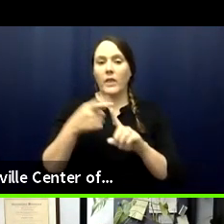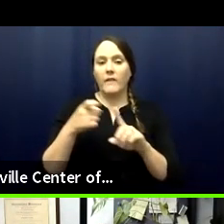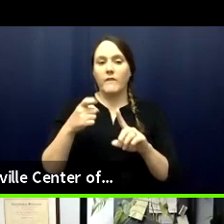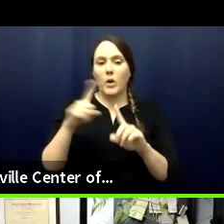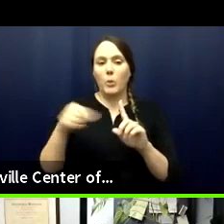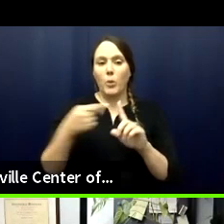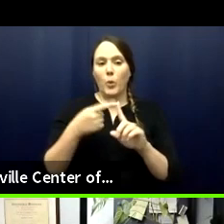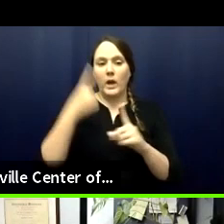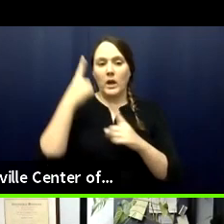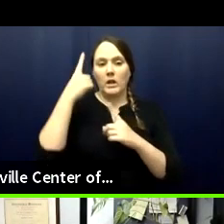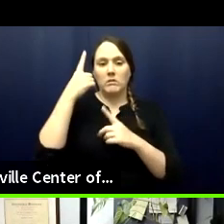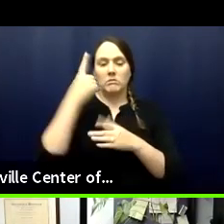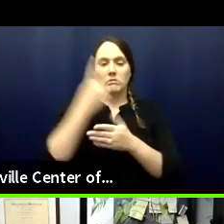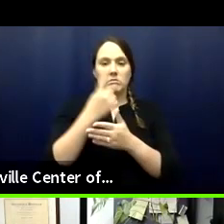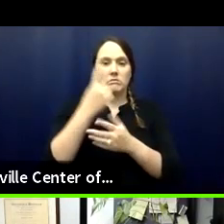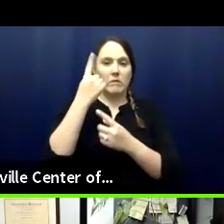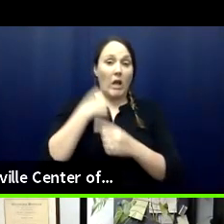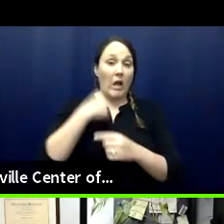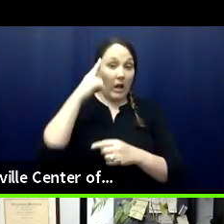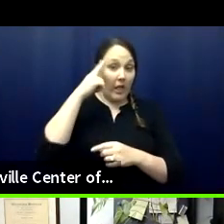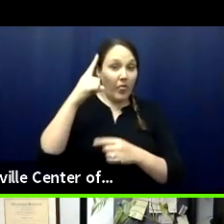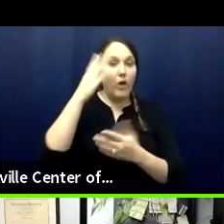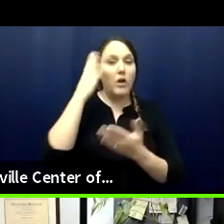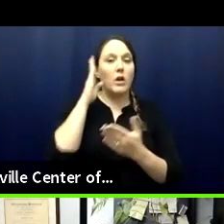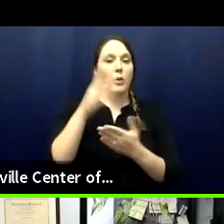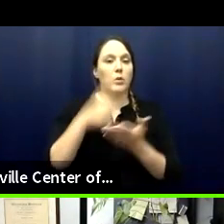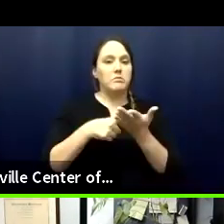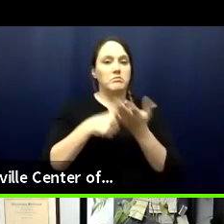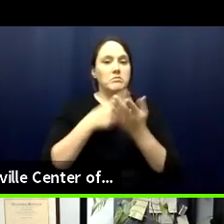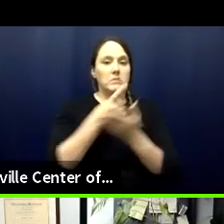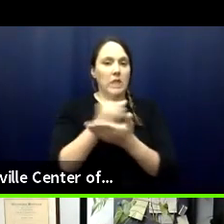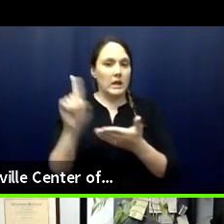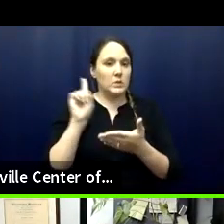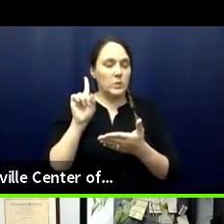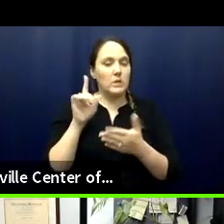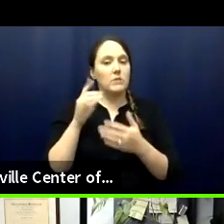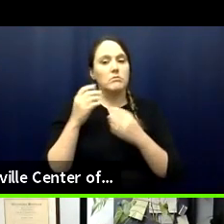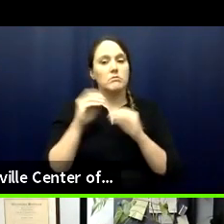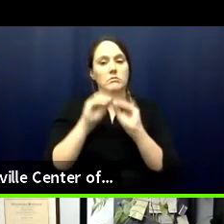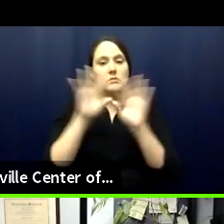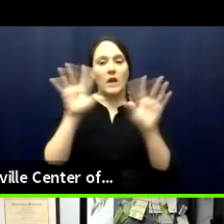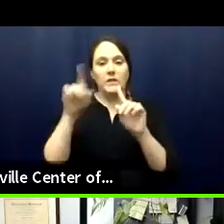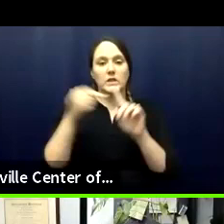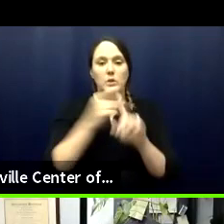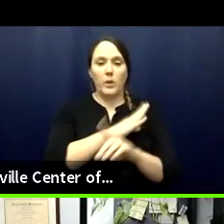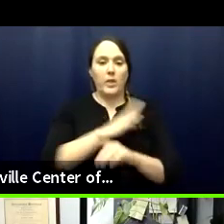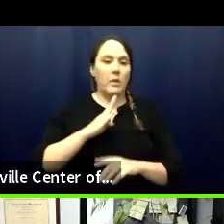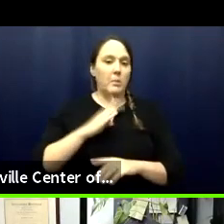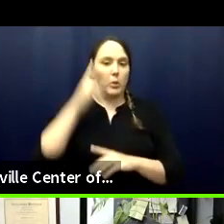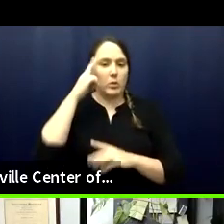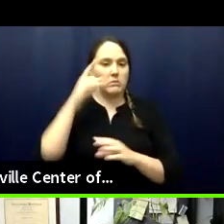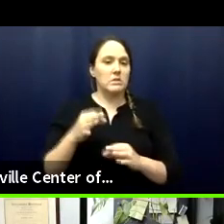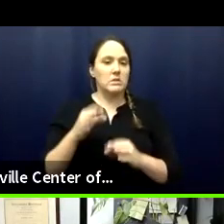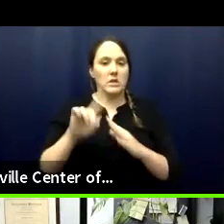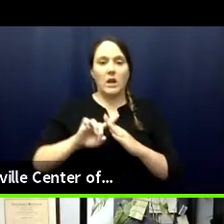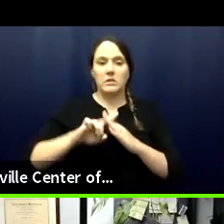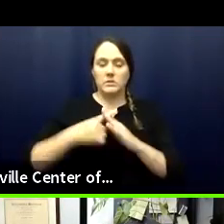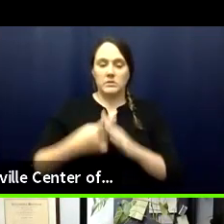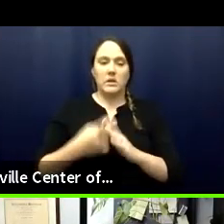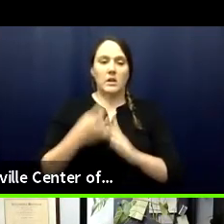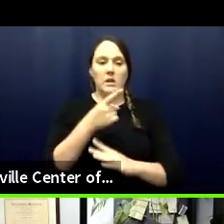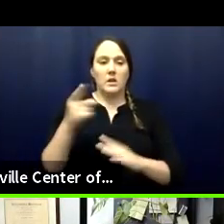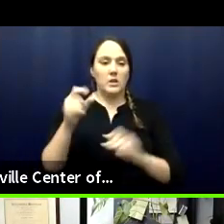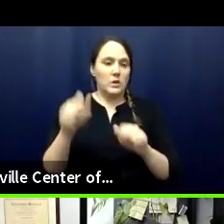be considered last week. So it obviously goes into effect whenever the board says it goes into effect, and y'all can make